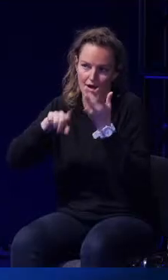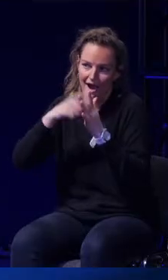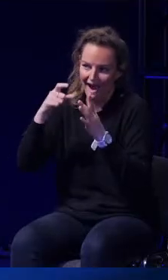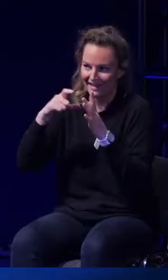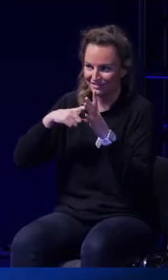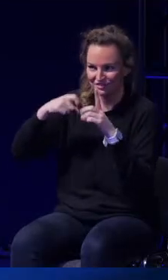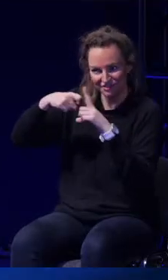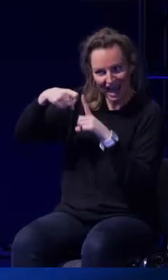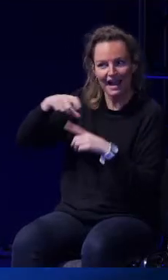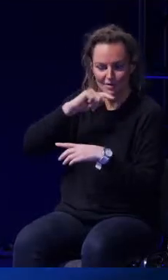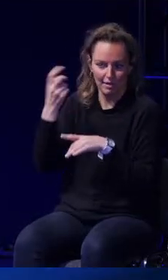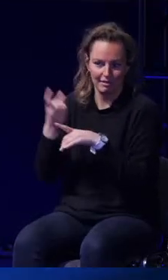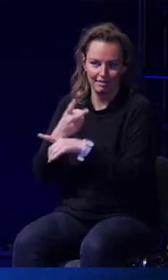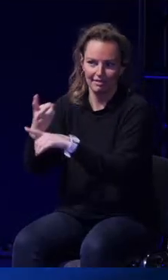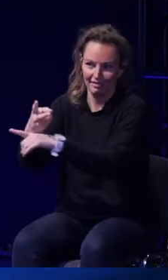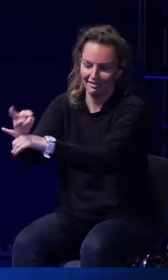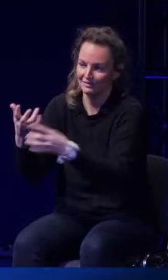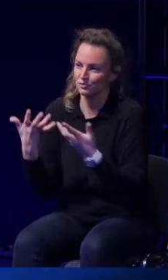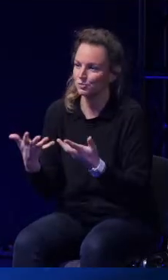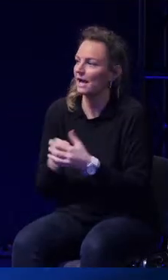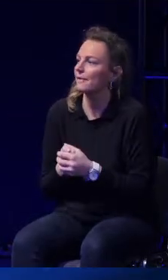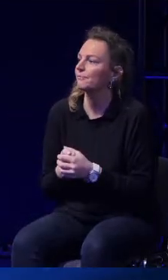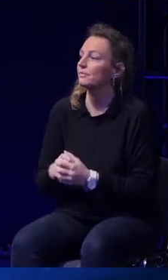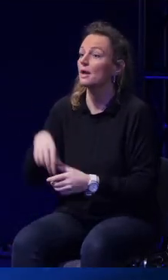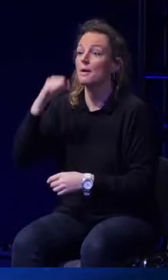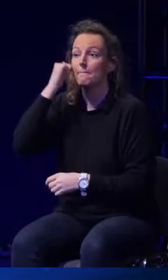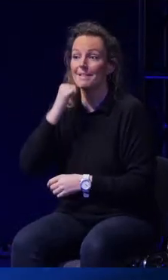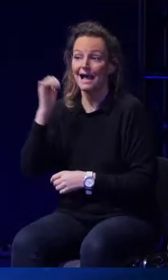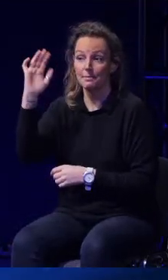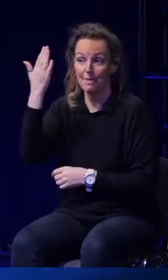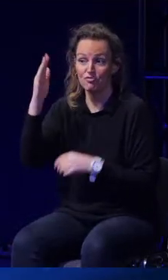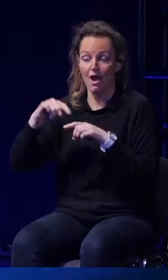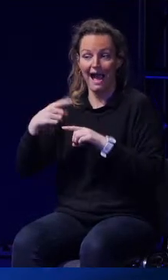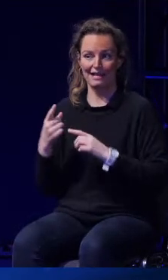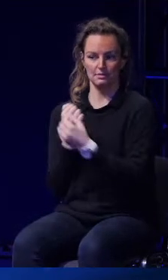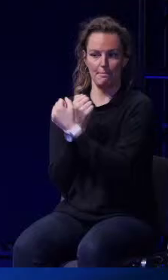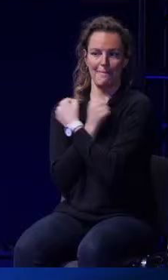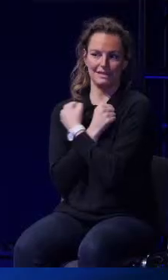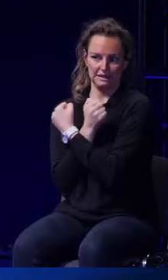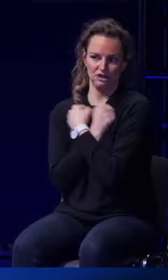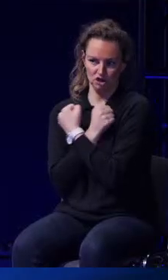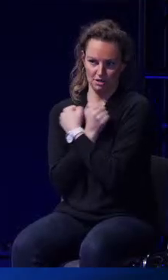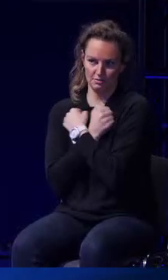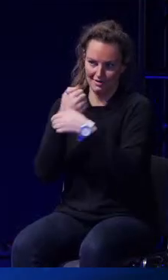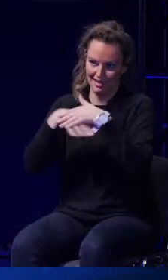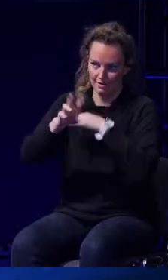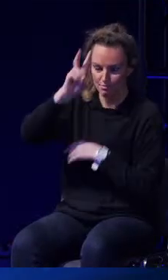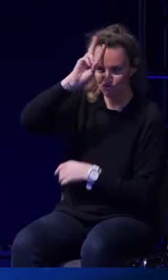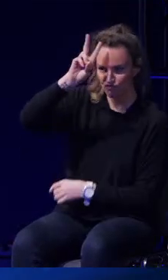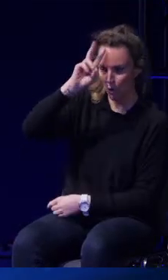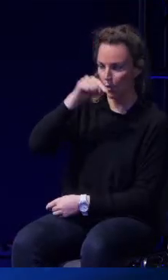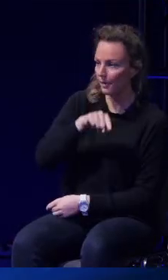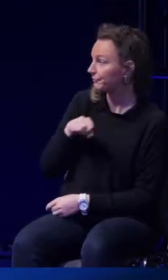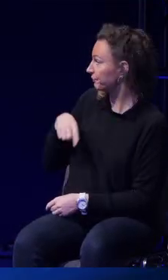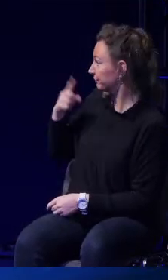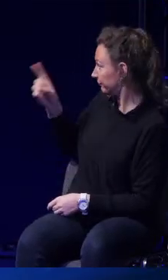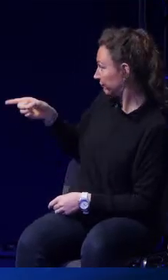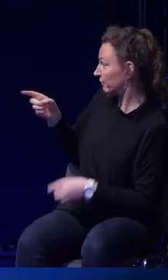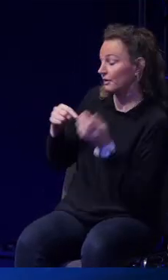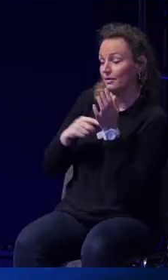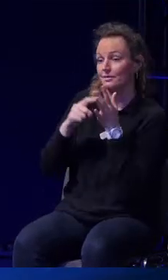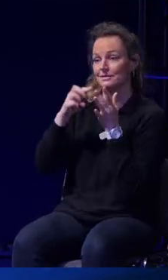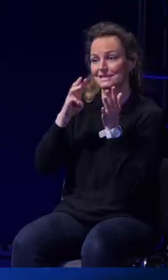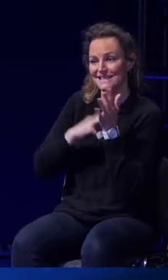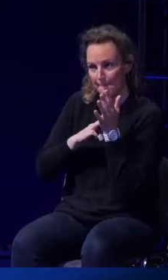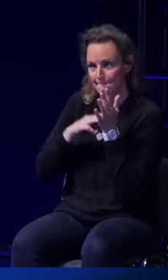Hijack. Black Mirror and Paddington in Peru. Additionally, we have Tim Kang. He's the principal engineer of imaging